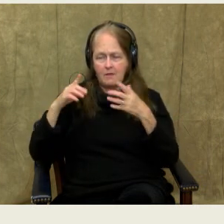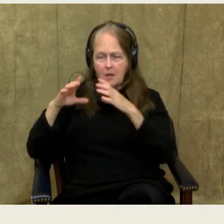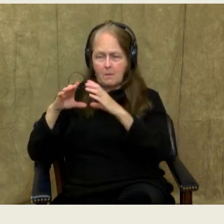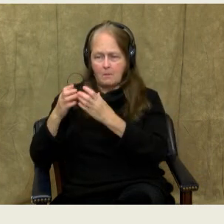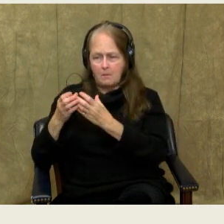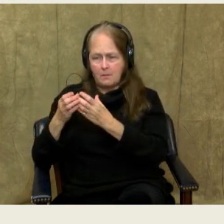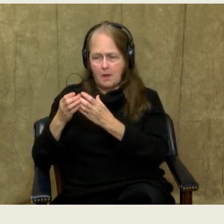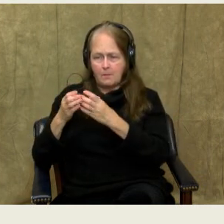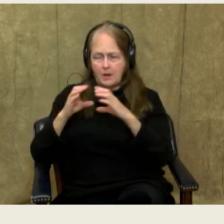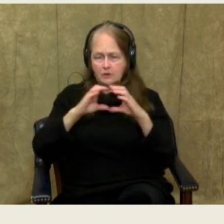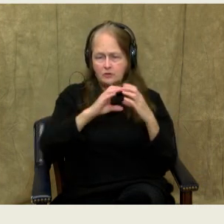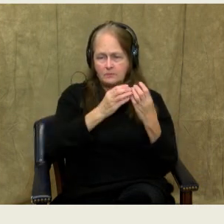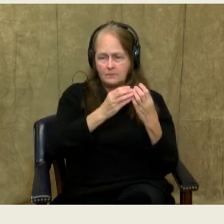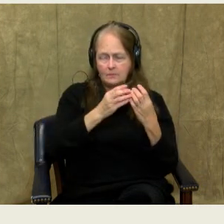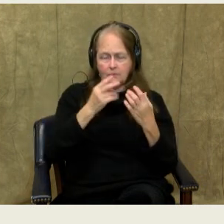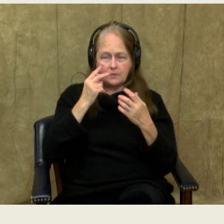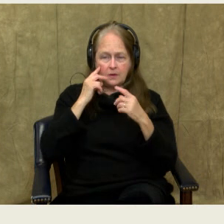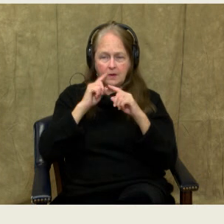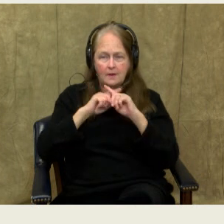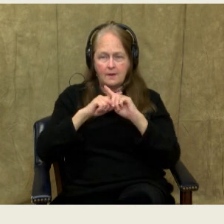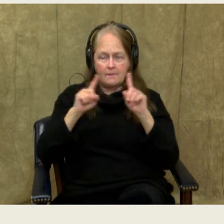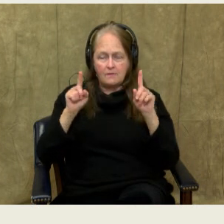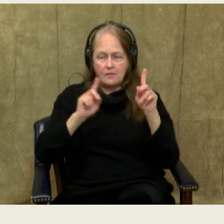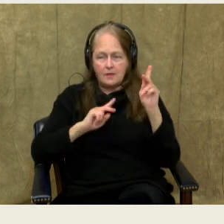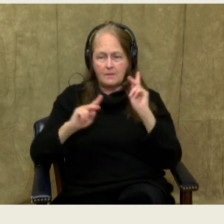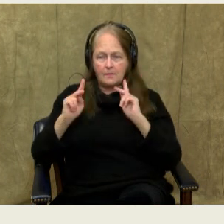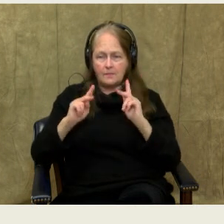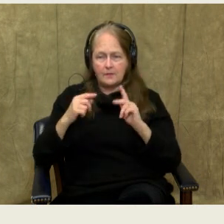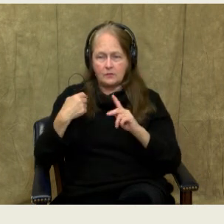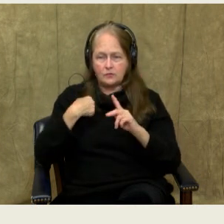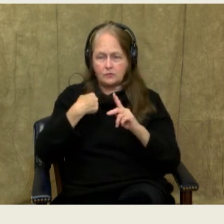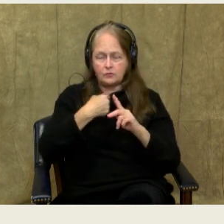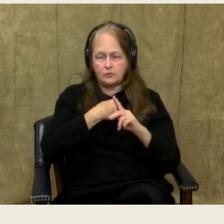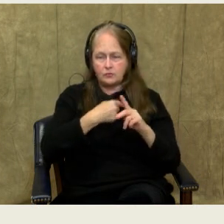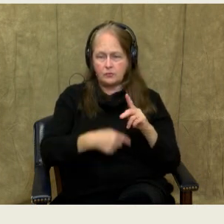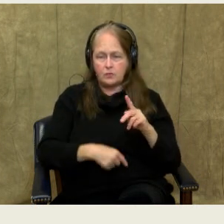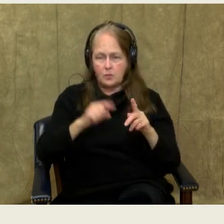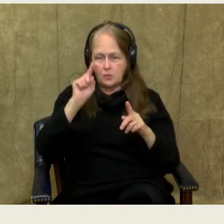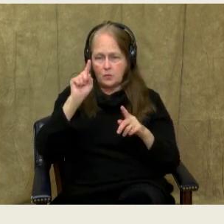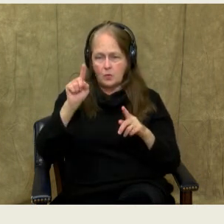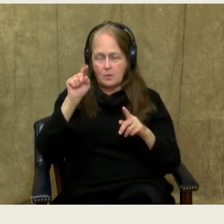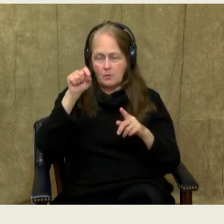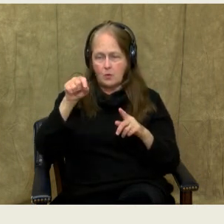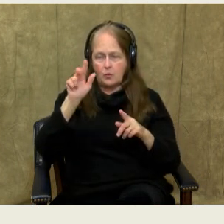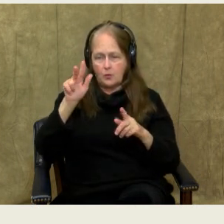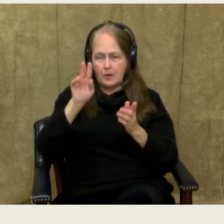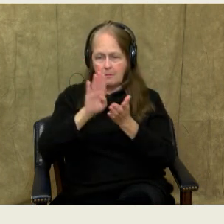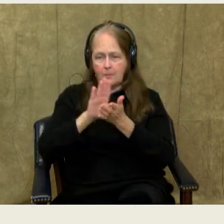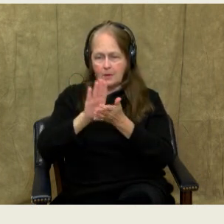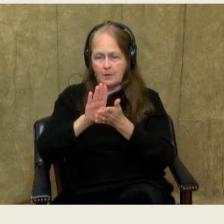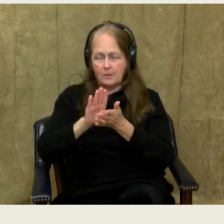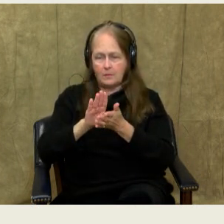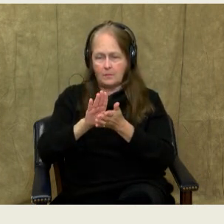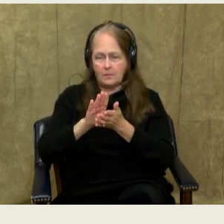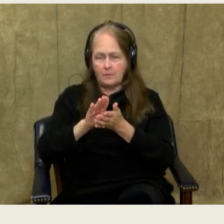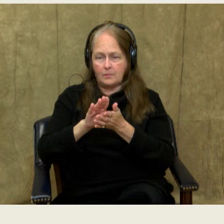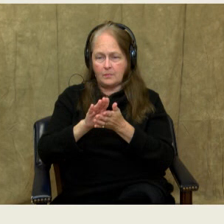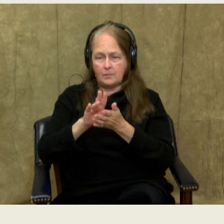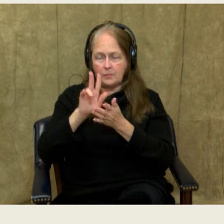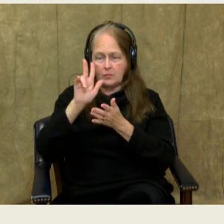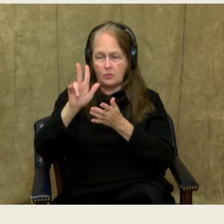same land area, look at the difference in population. China at 1.3 billion, the United States, according to this,